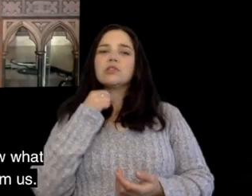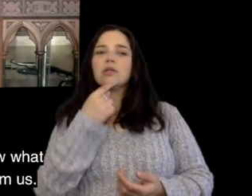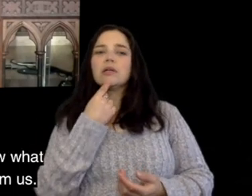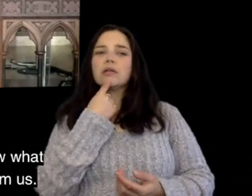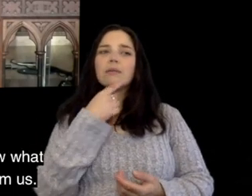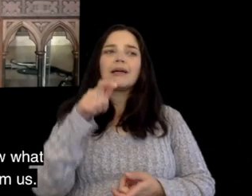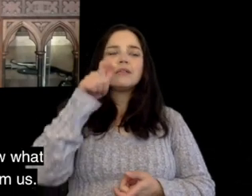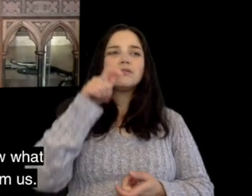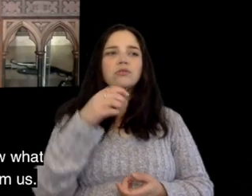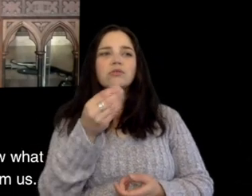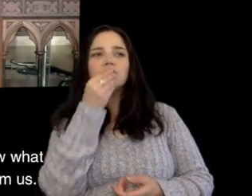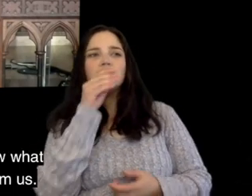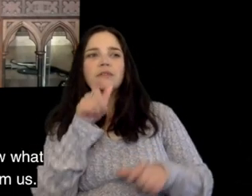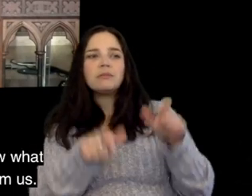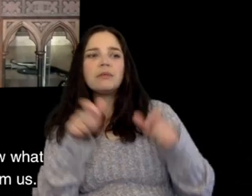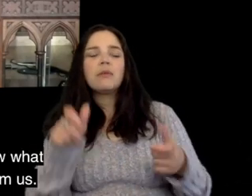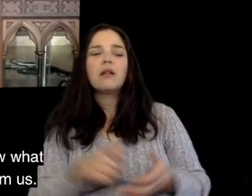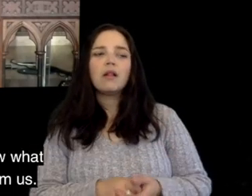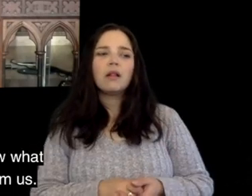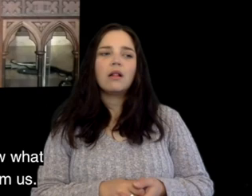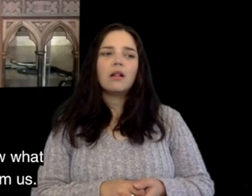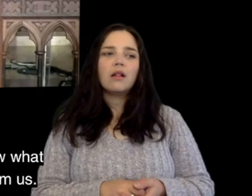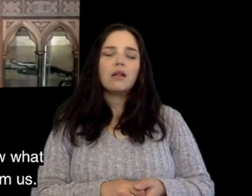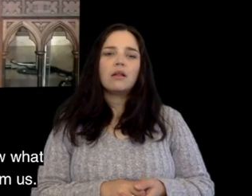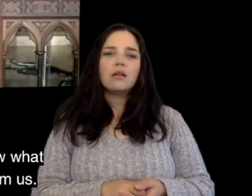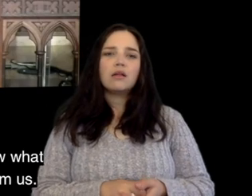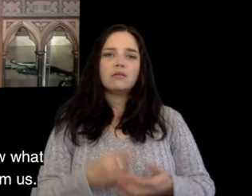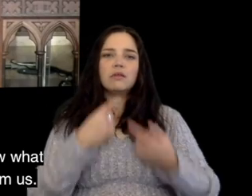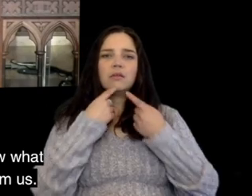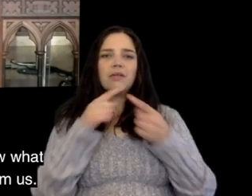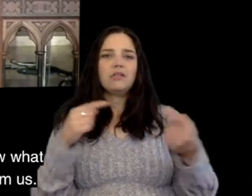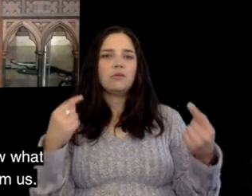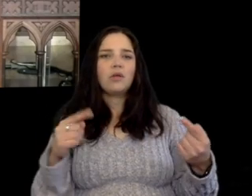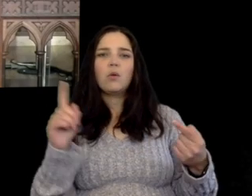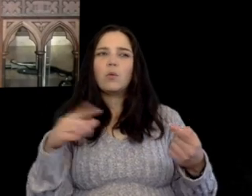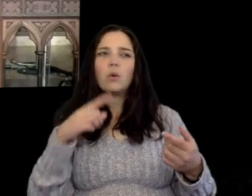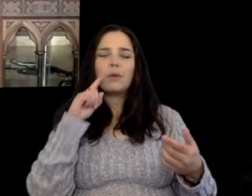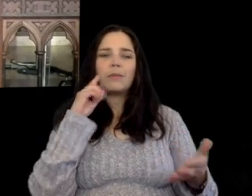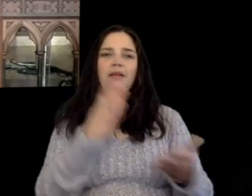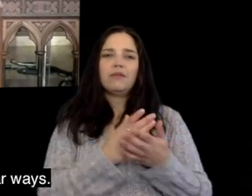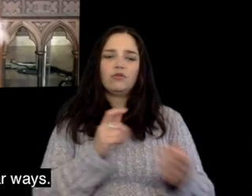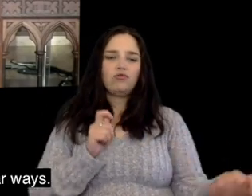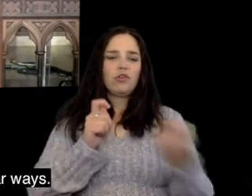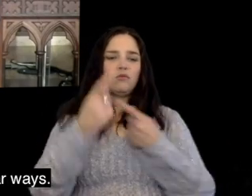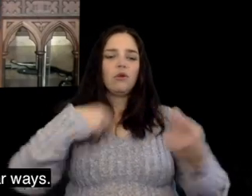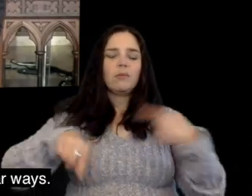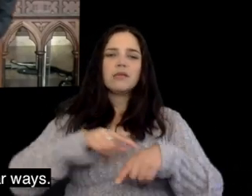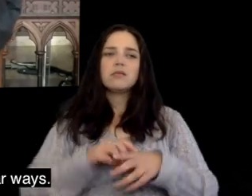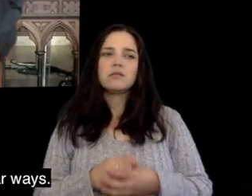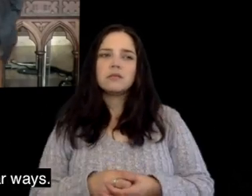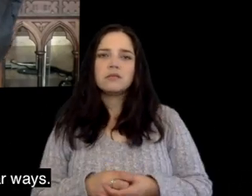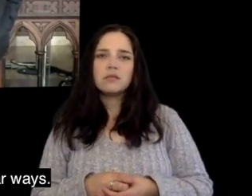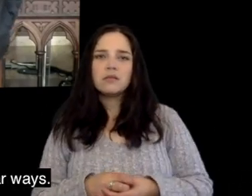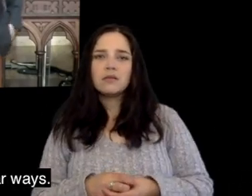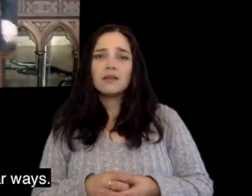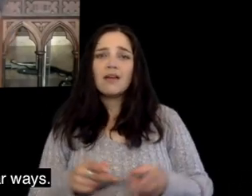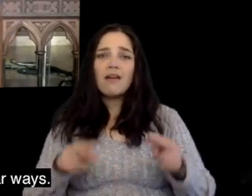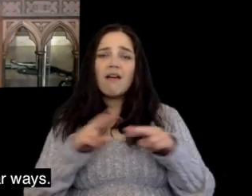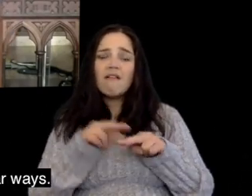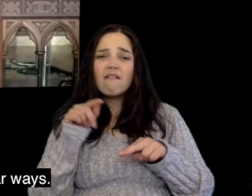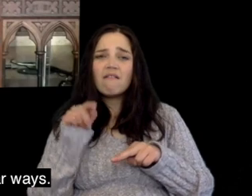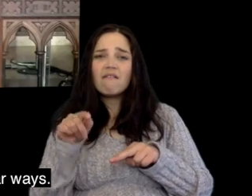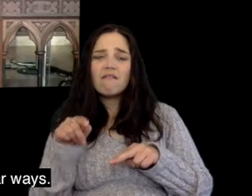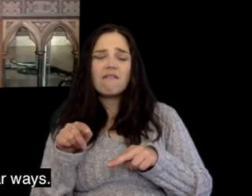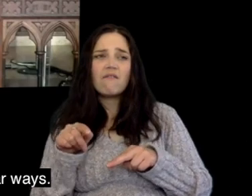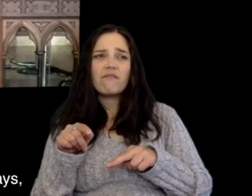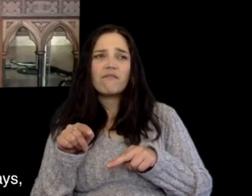command to feed people, it's a command to allow what we believe to transform us. And if Jesus did